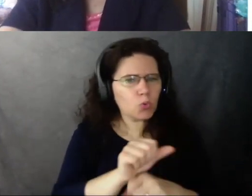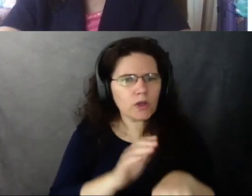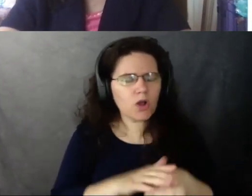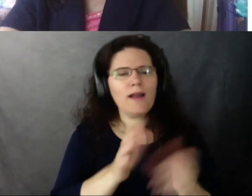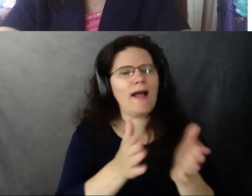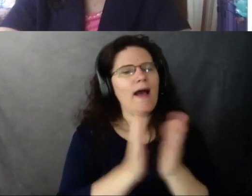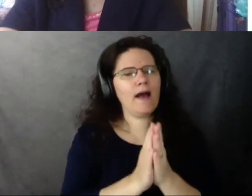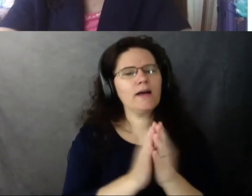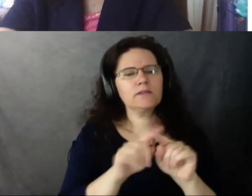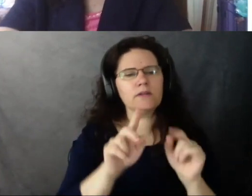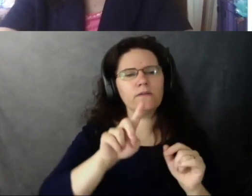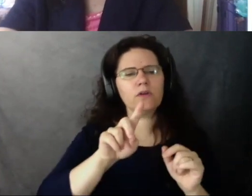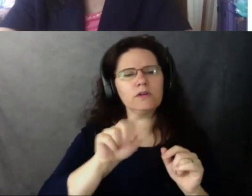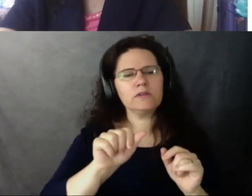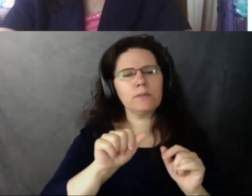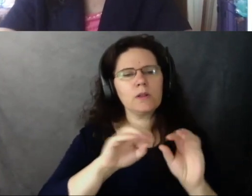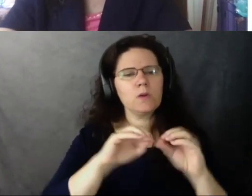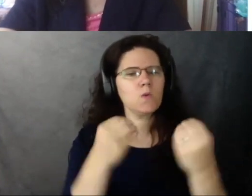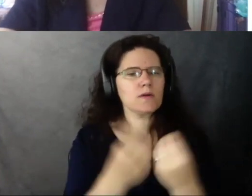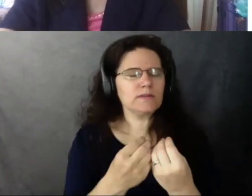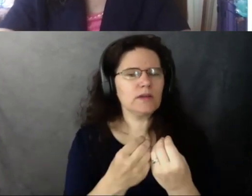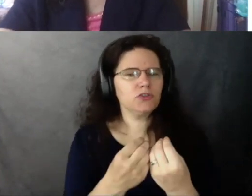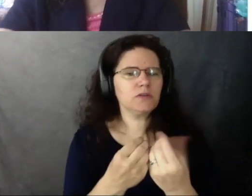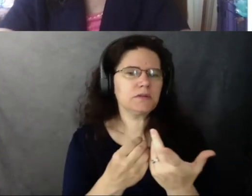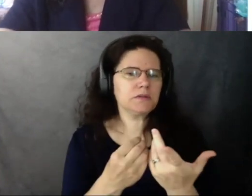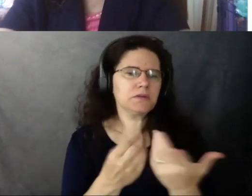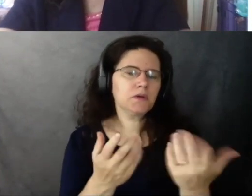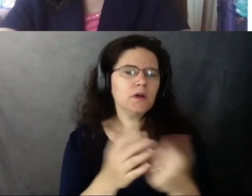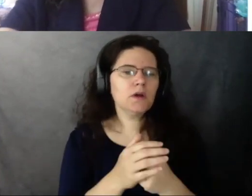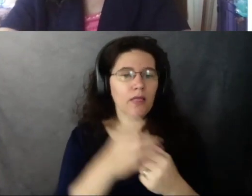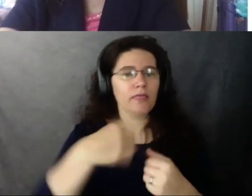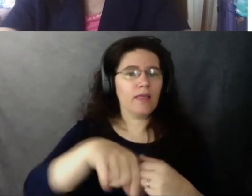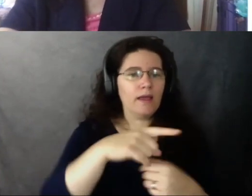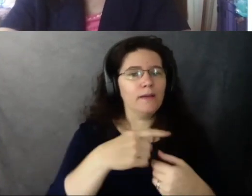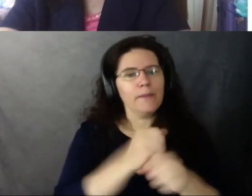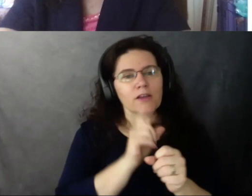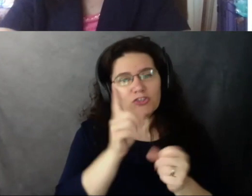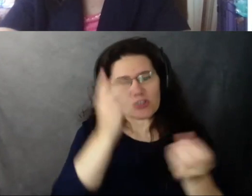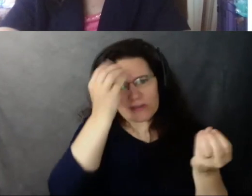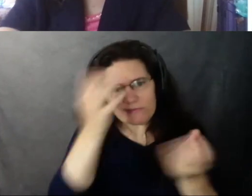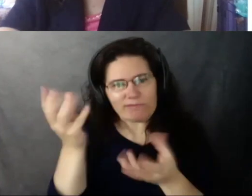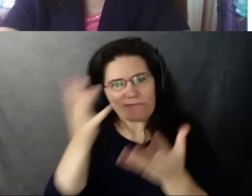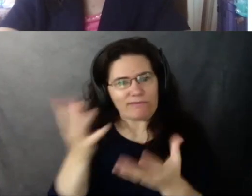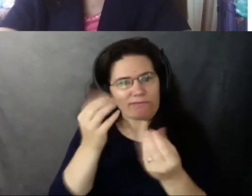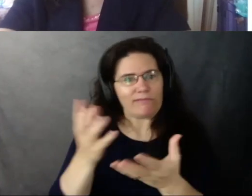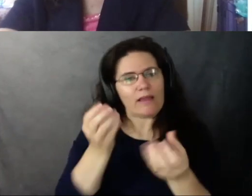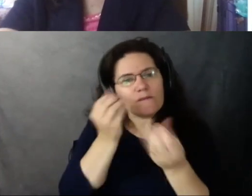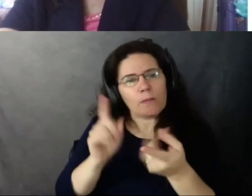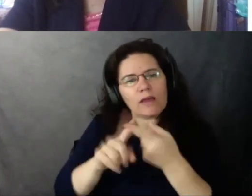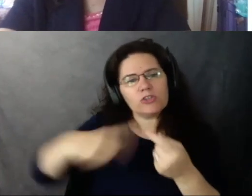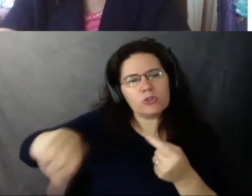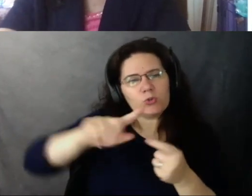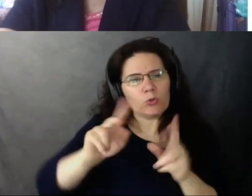that people with disabilities in the communities are informed and are getting the services they